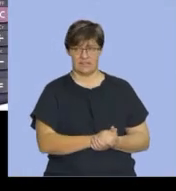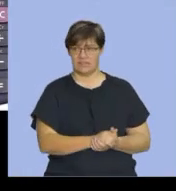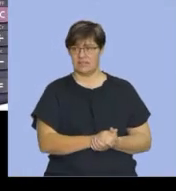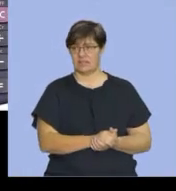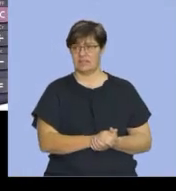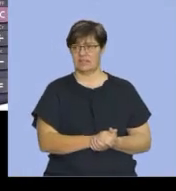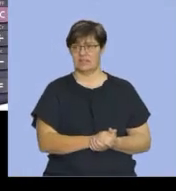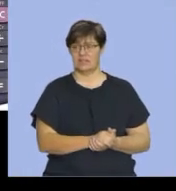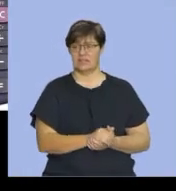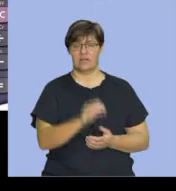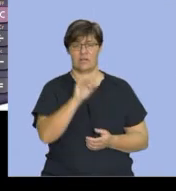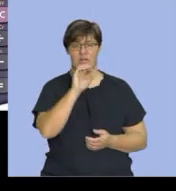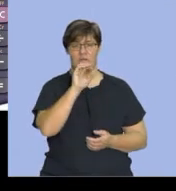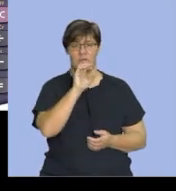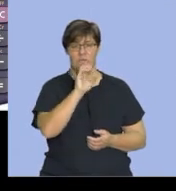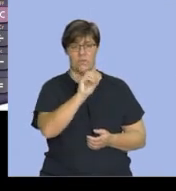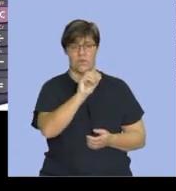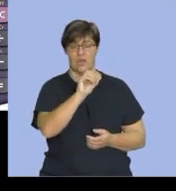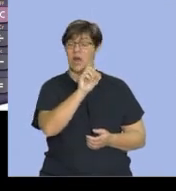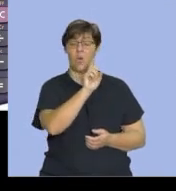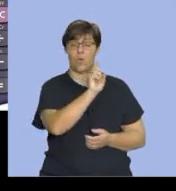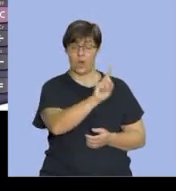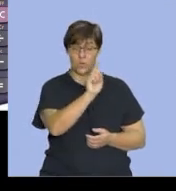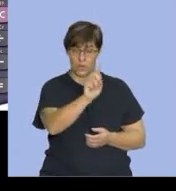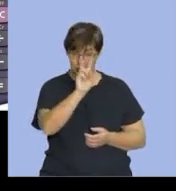nicely. So we've got